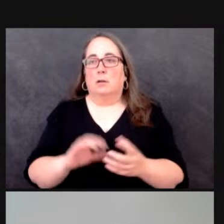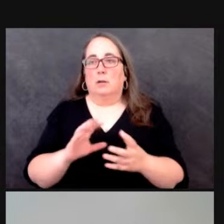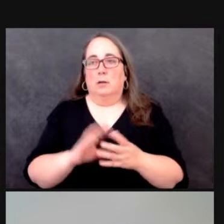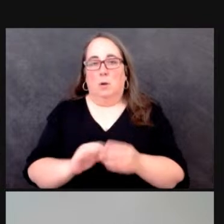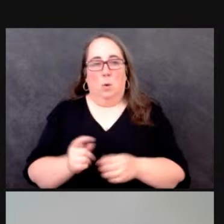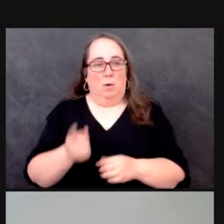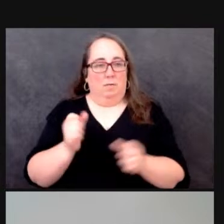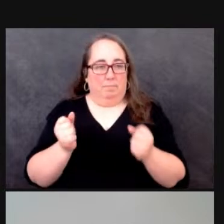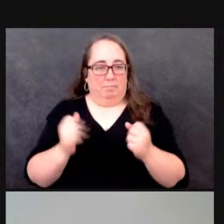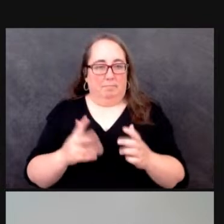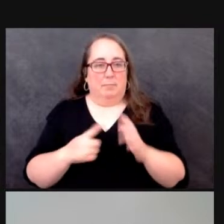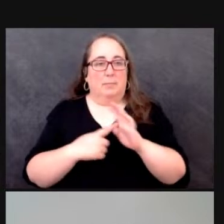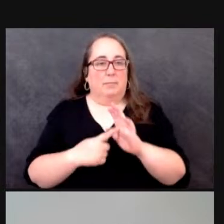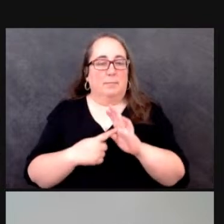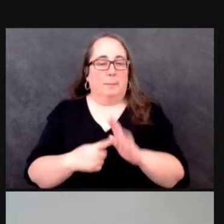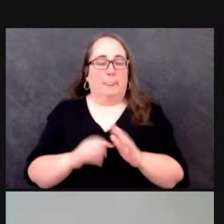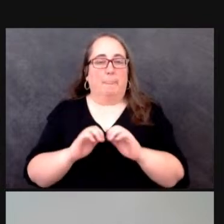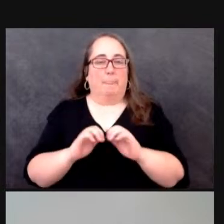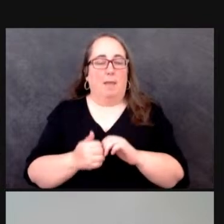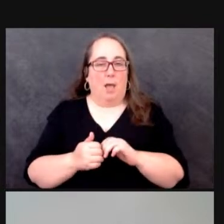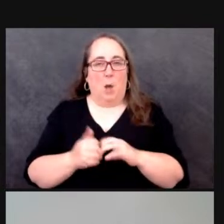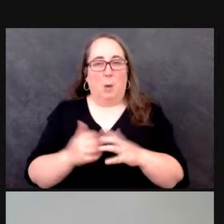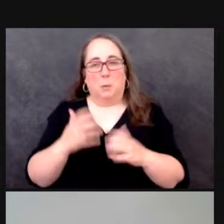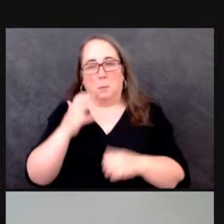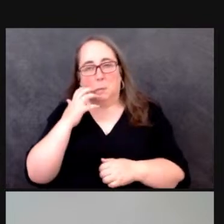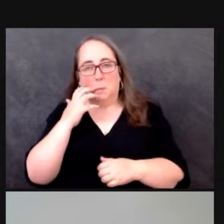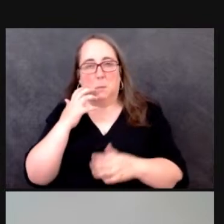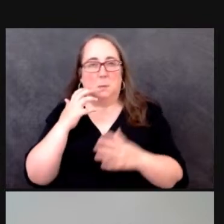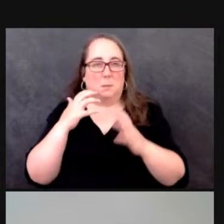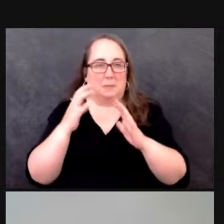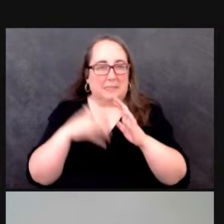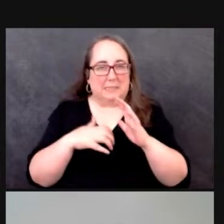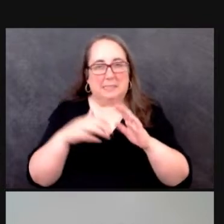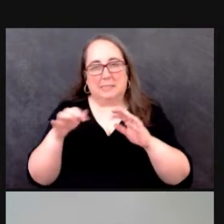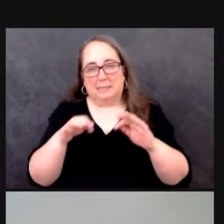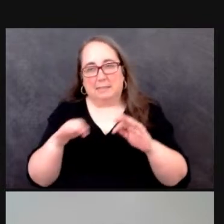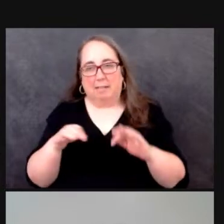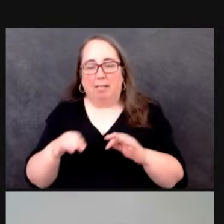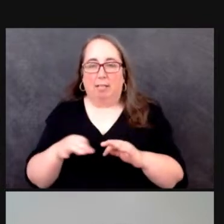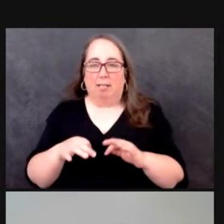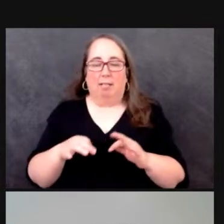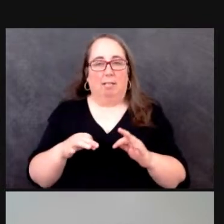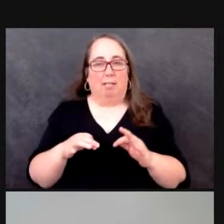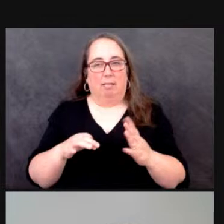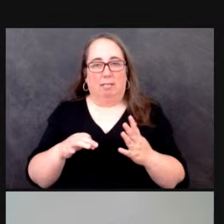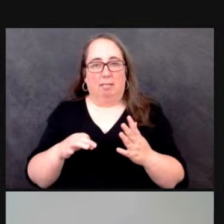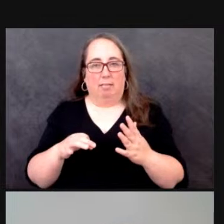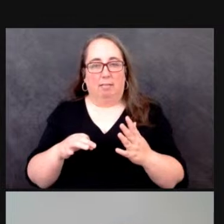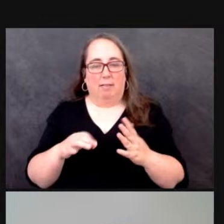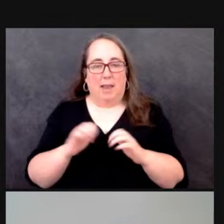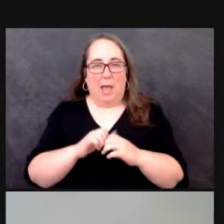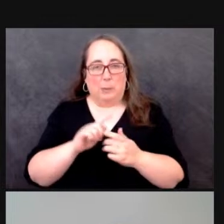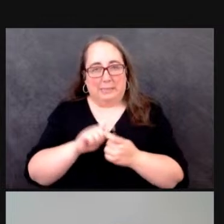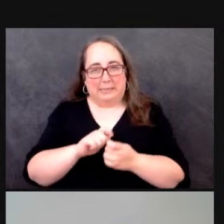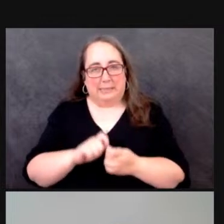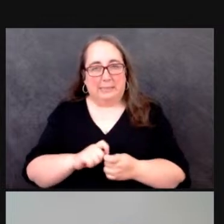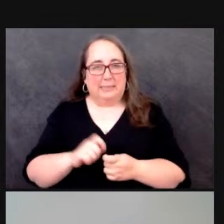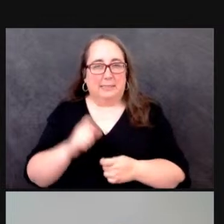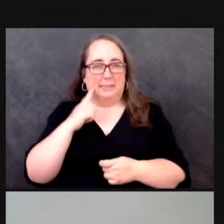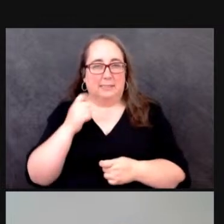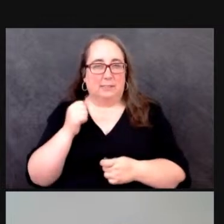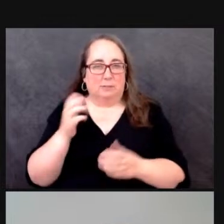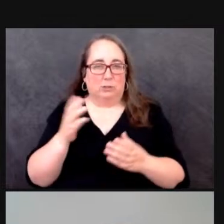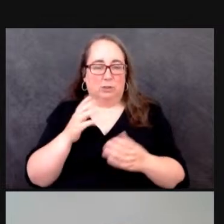of the many examples of how rich in detail and how carefully crafted the design of the Silver Service is.